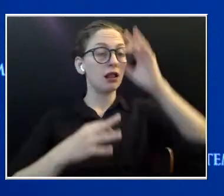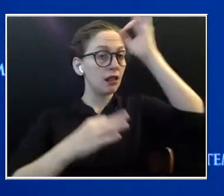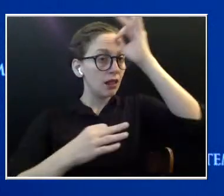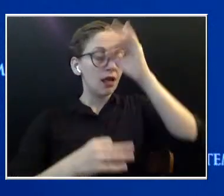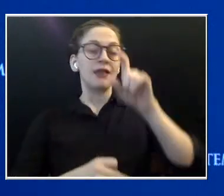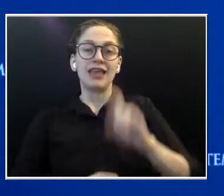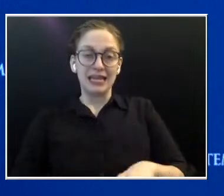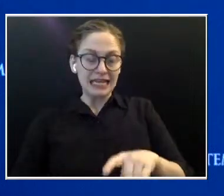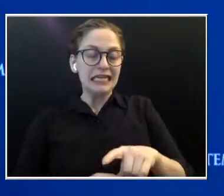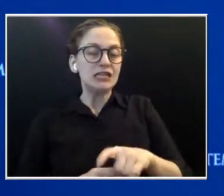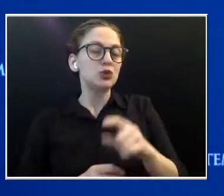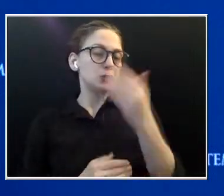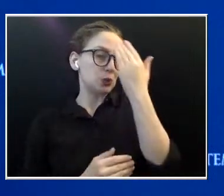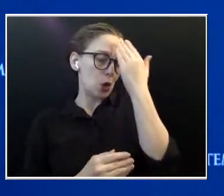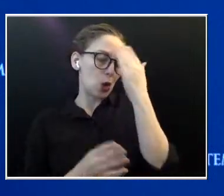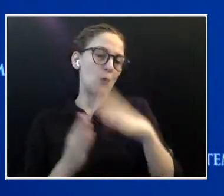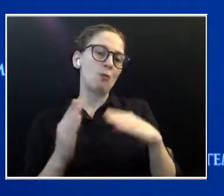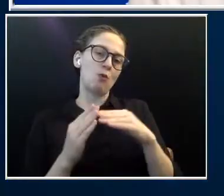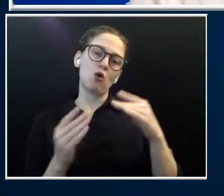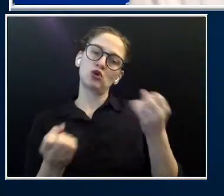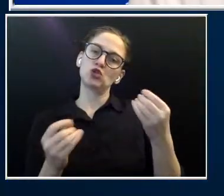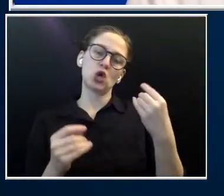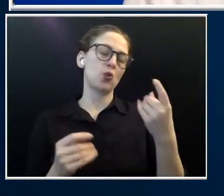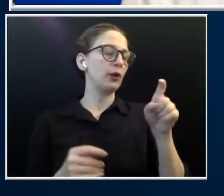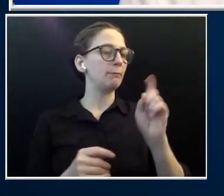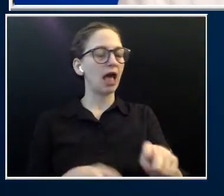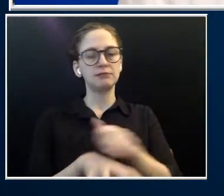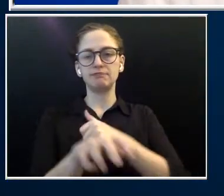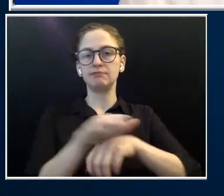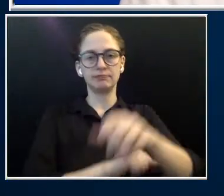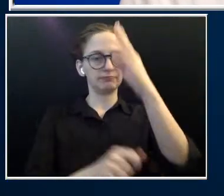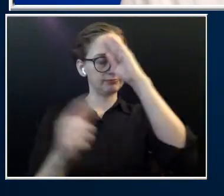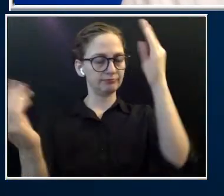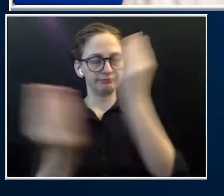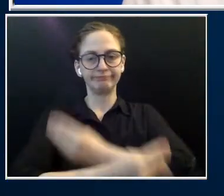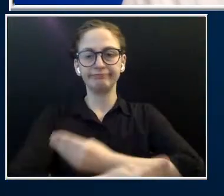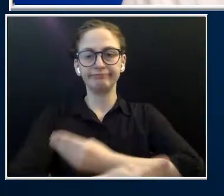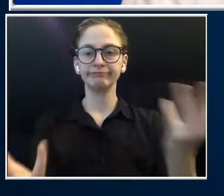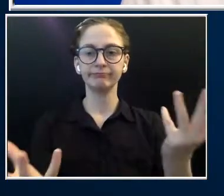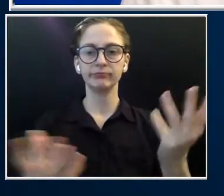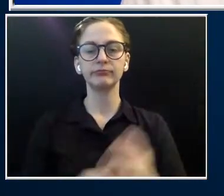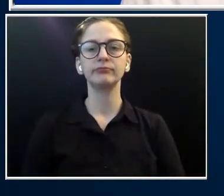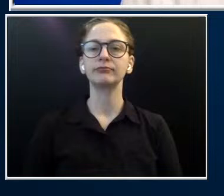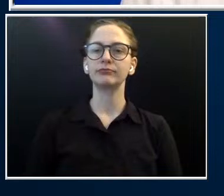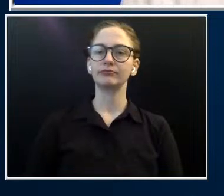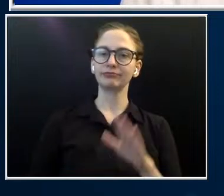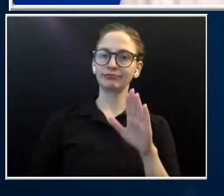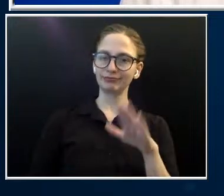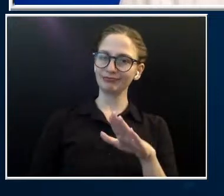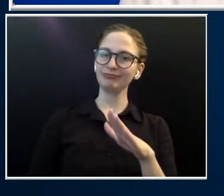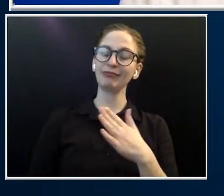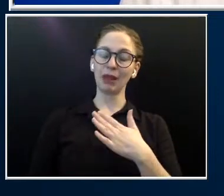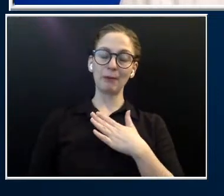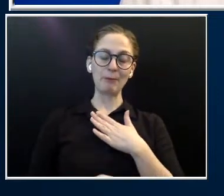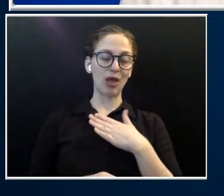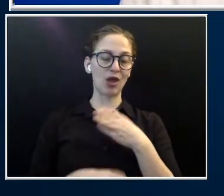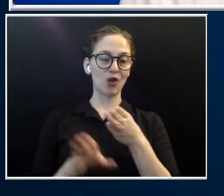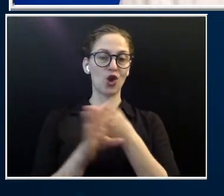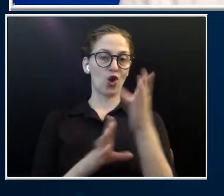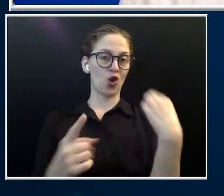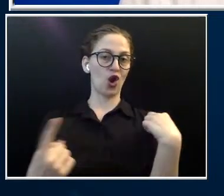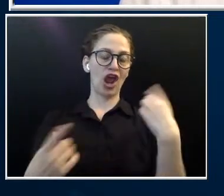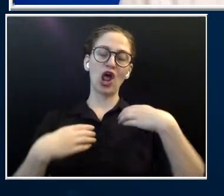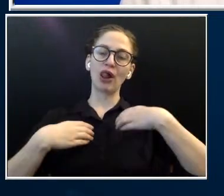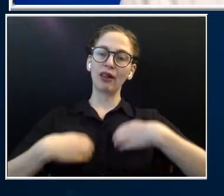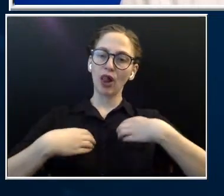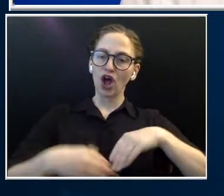to do to make sure we get the message out there. You know, Dr. Mark, this is my career as both a lung doctor and an intensive care doctor.